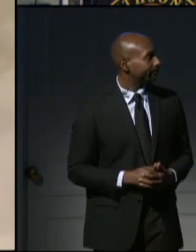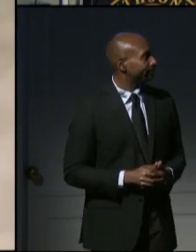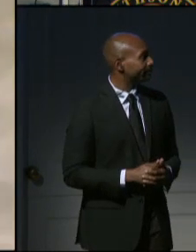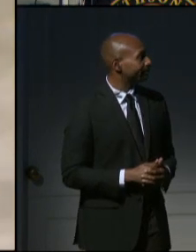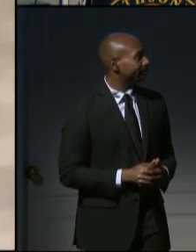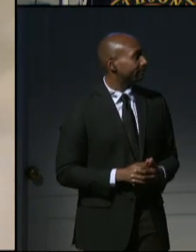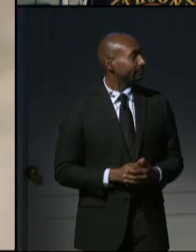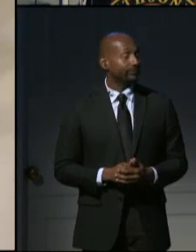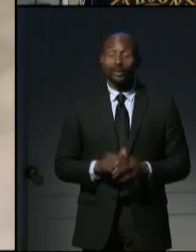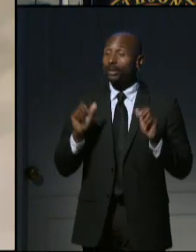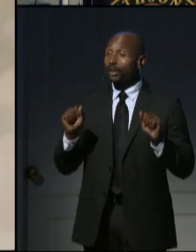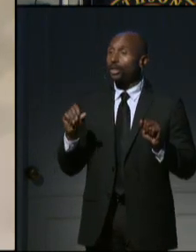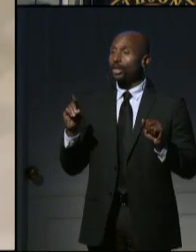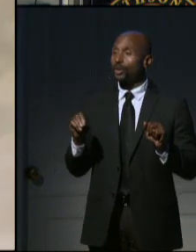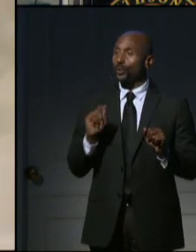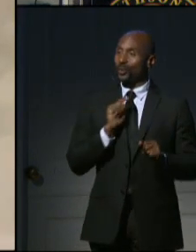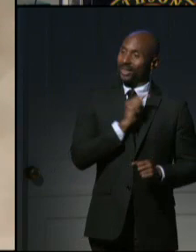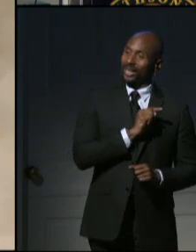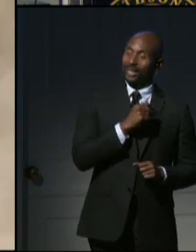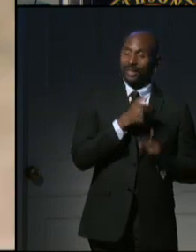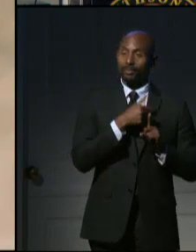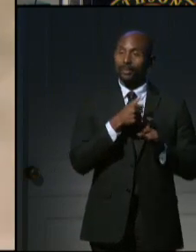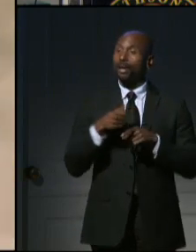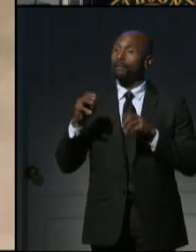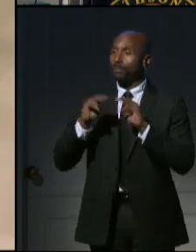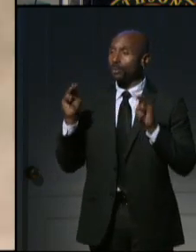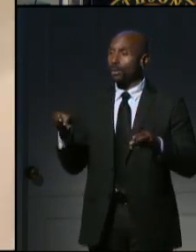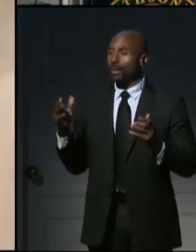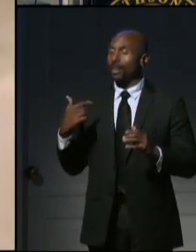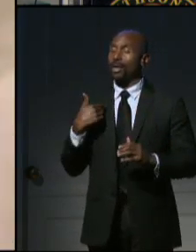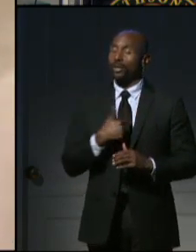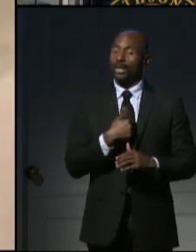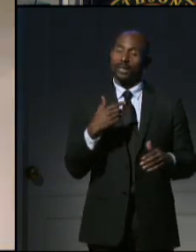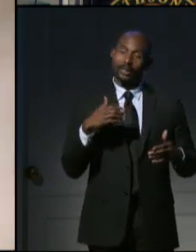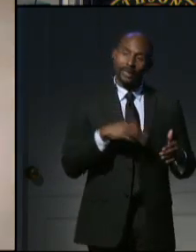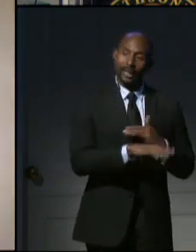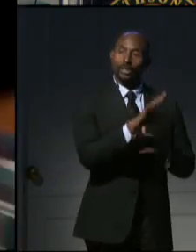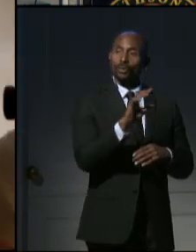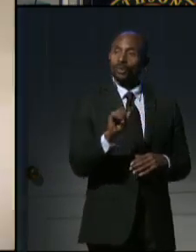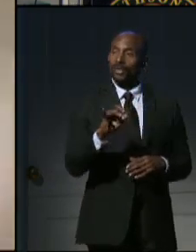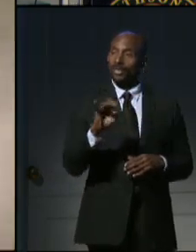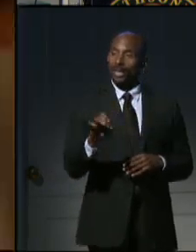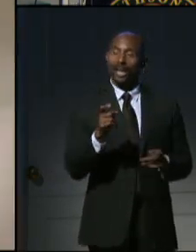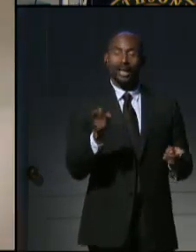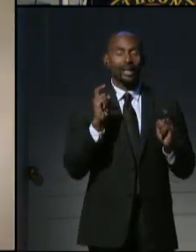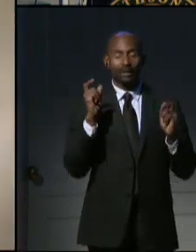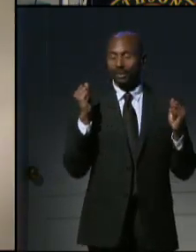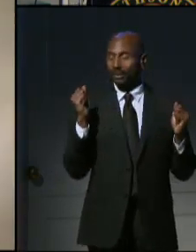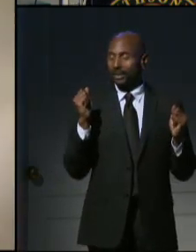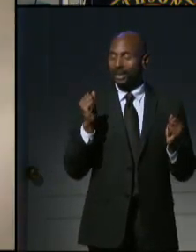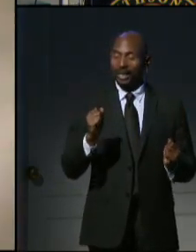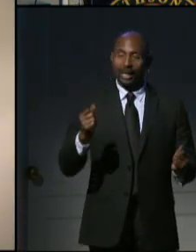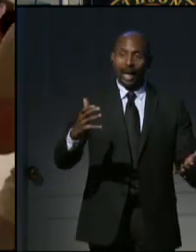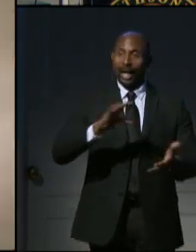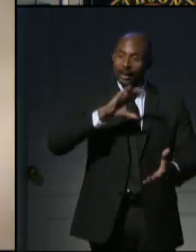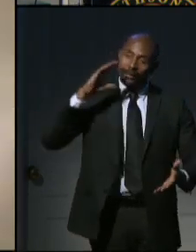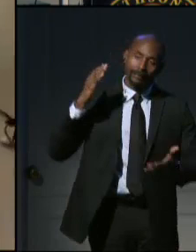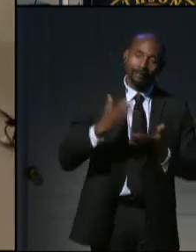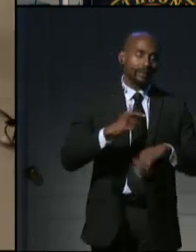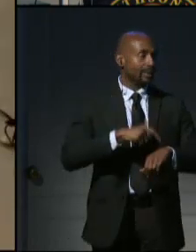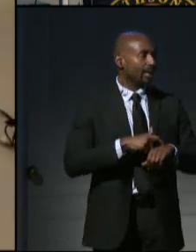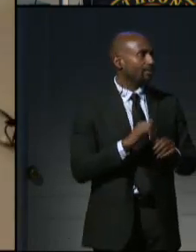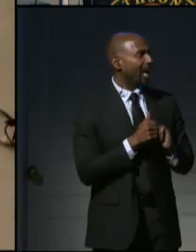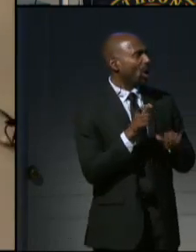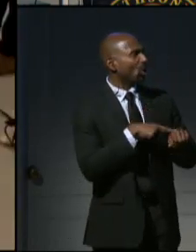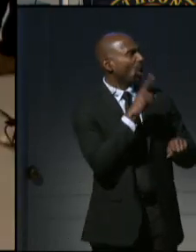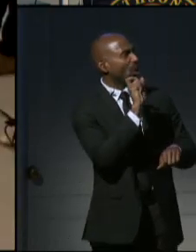to do this themselves. The museum allowed us into the site. They gave us an enormous amount of time with this. How long did